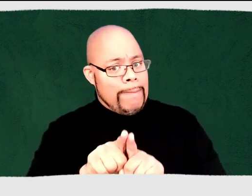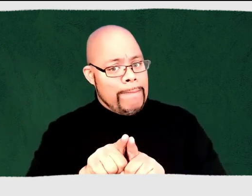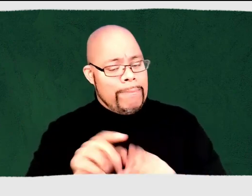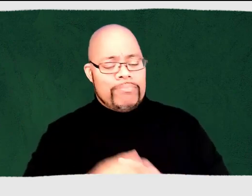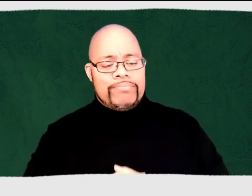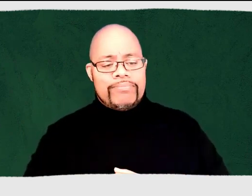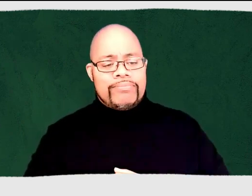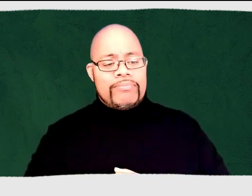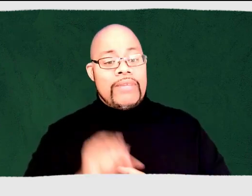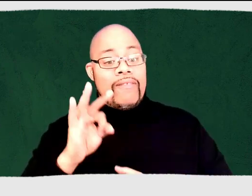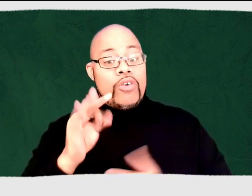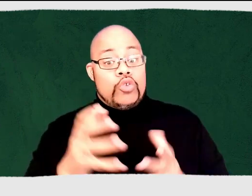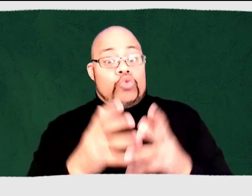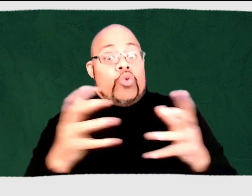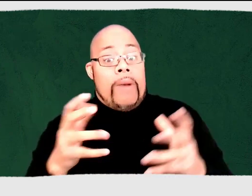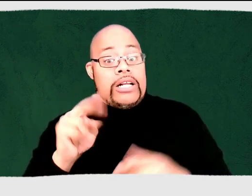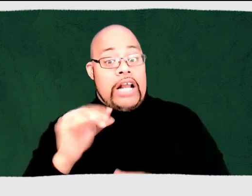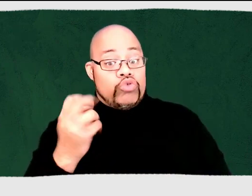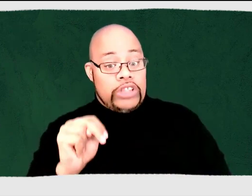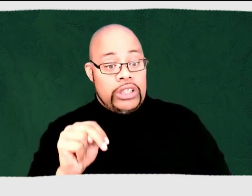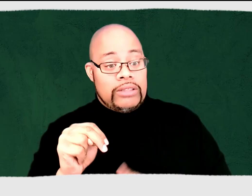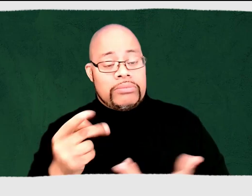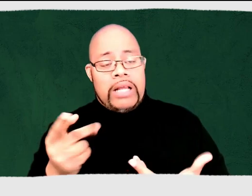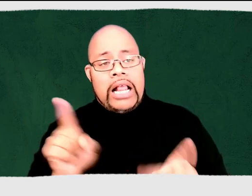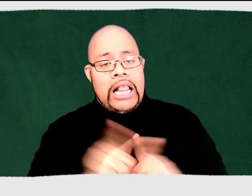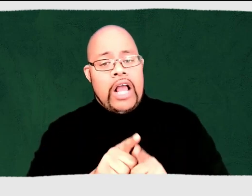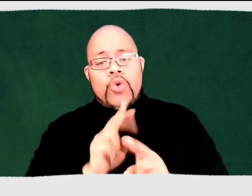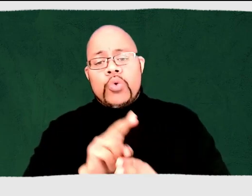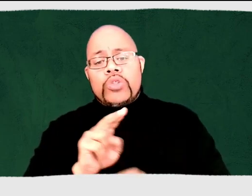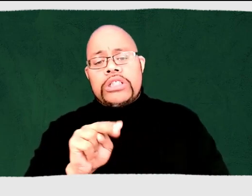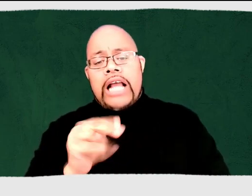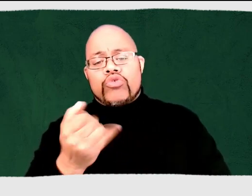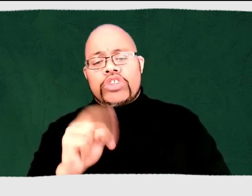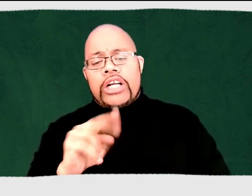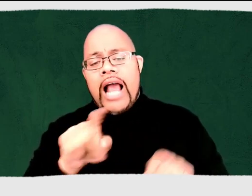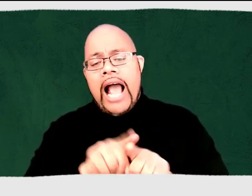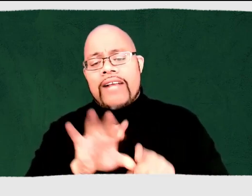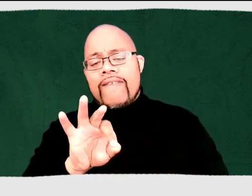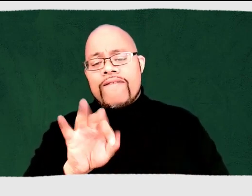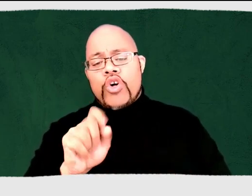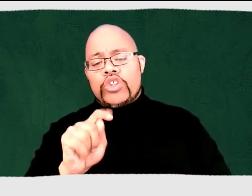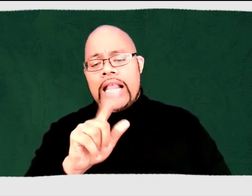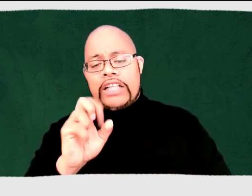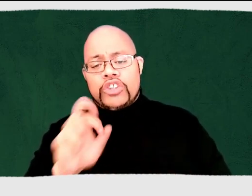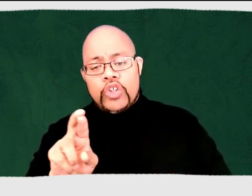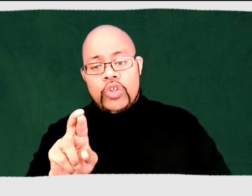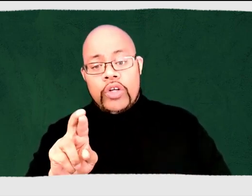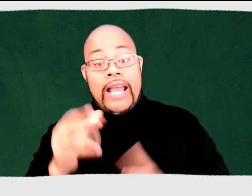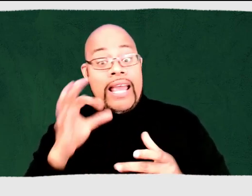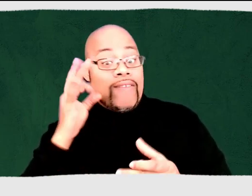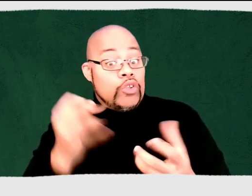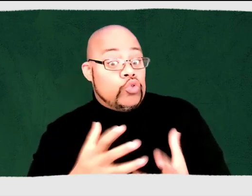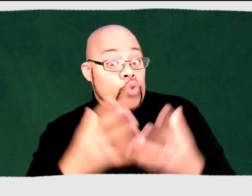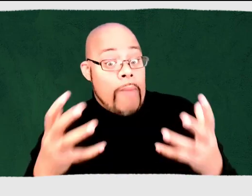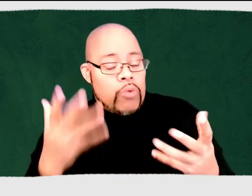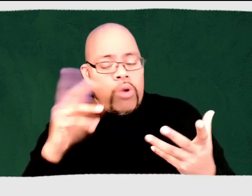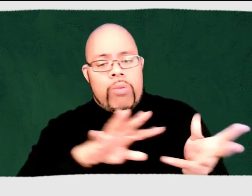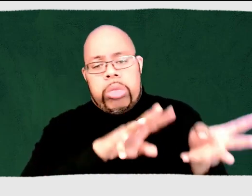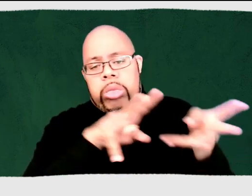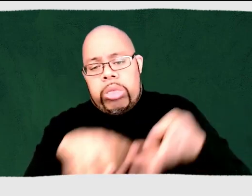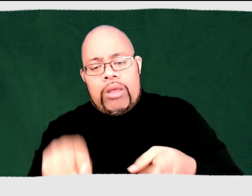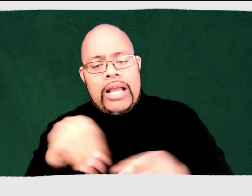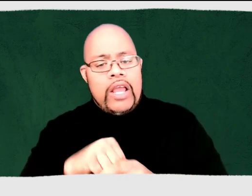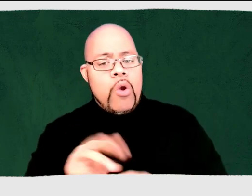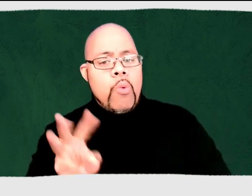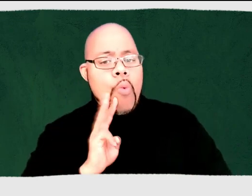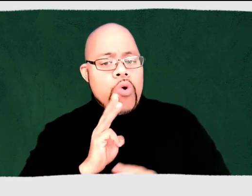If there's too much nitrogen, like if we say use nitrogen as a fertilizer to help our plants grow, if there's too much of it, it'll wash away into our